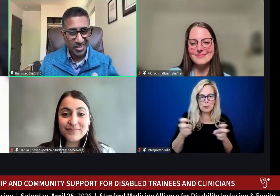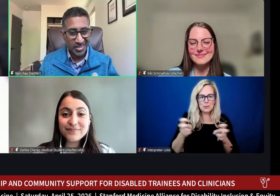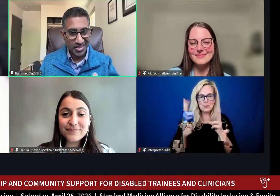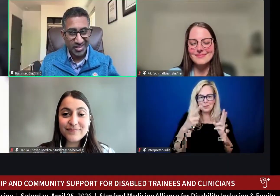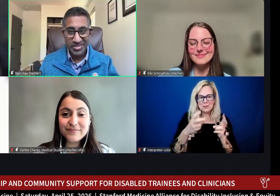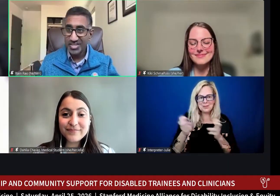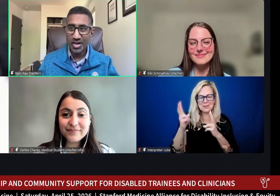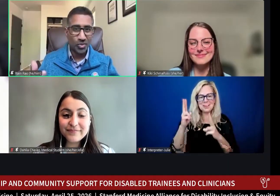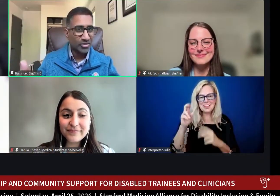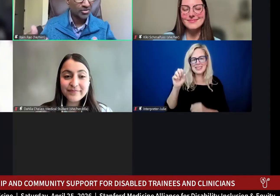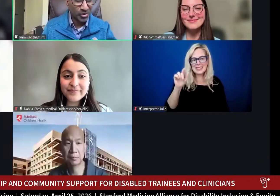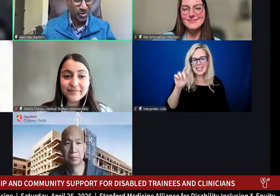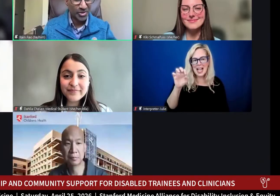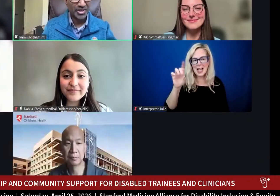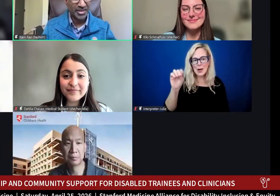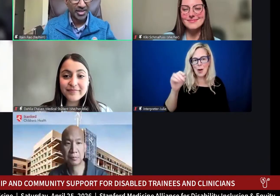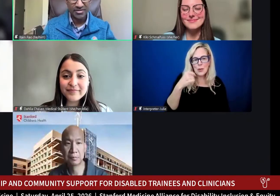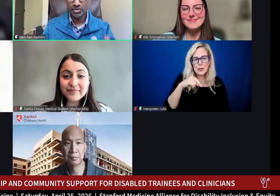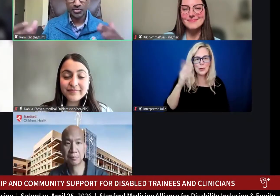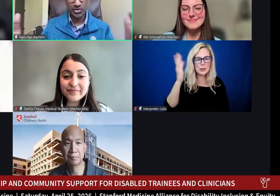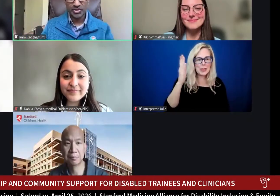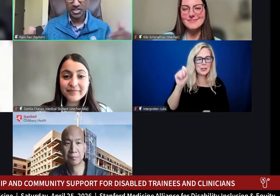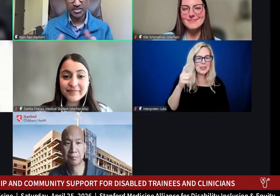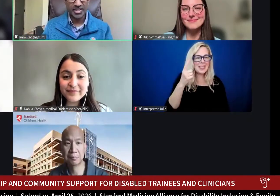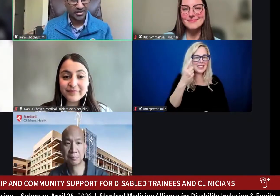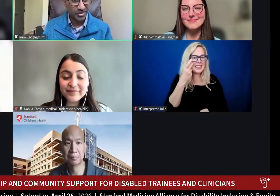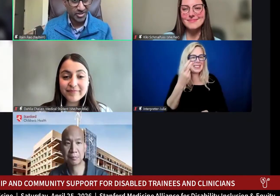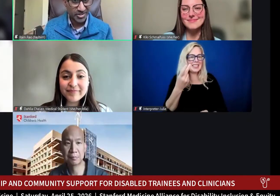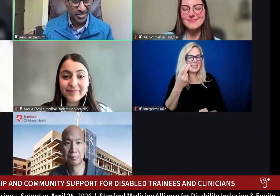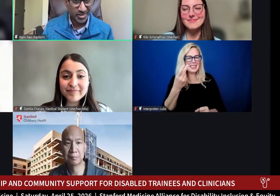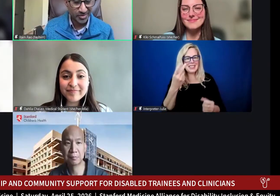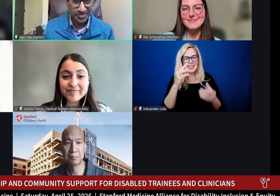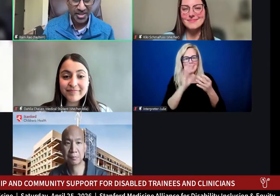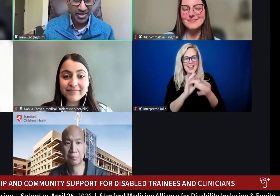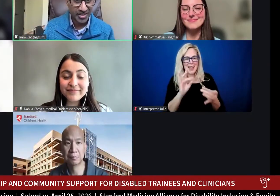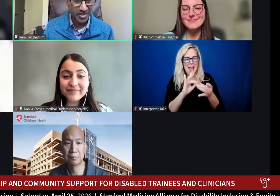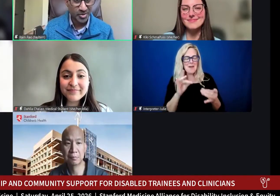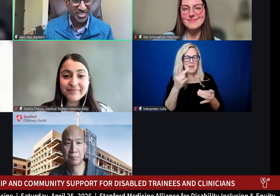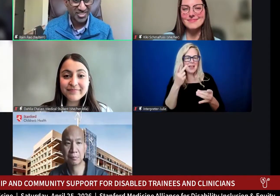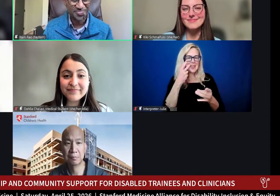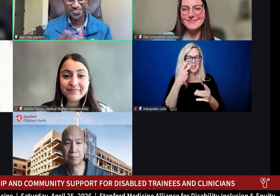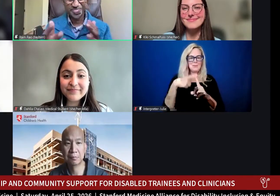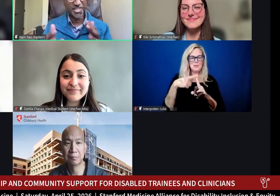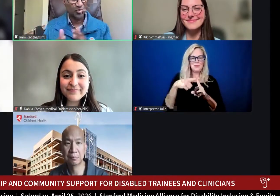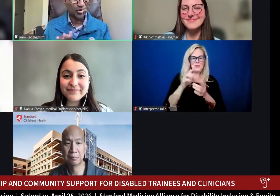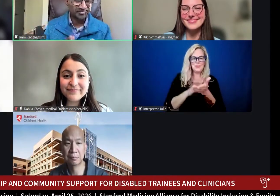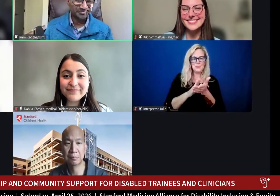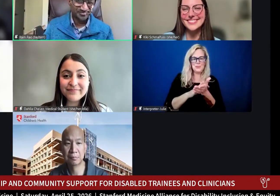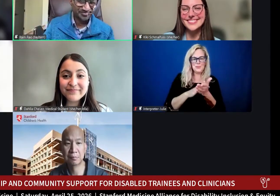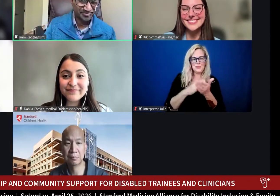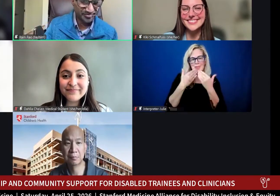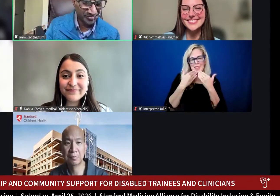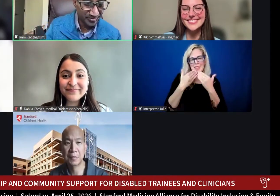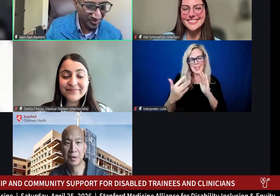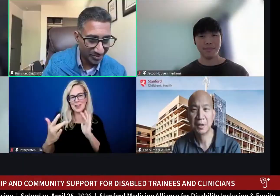can see how wonderful they were, and feel free to reach out to any of us in any capacity. Thank you all.